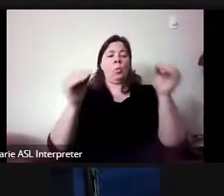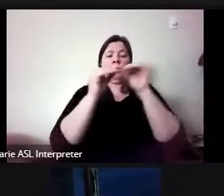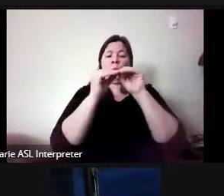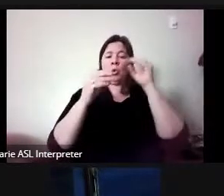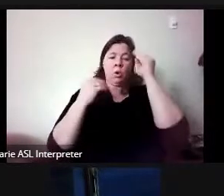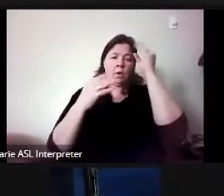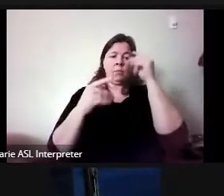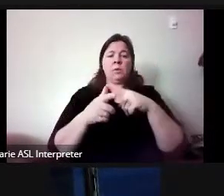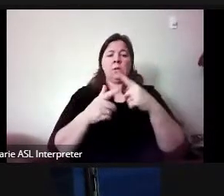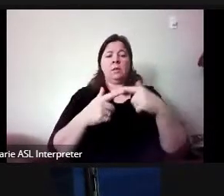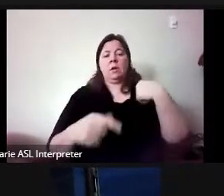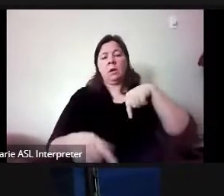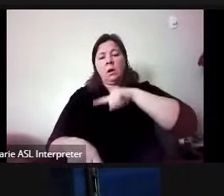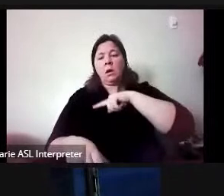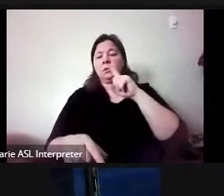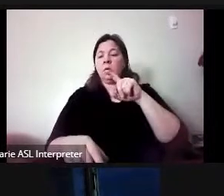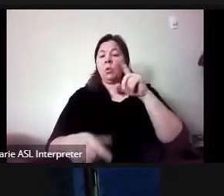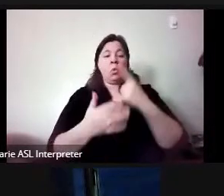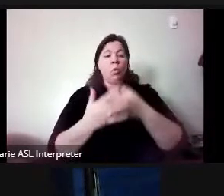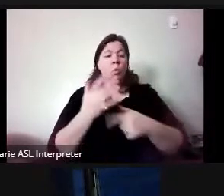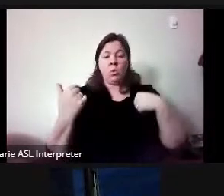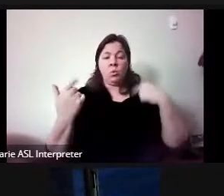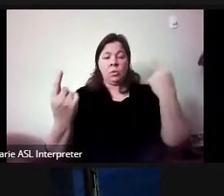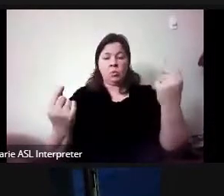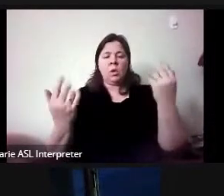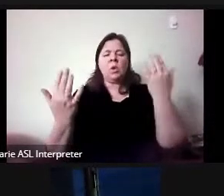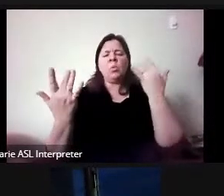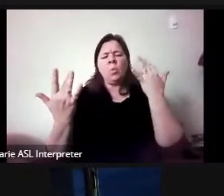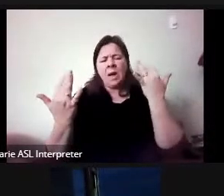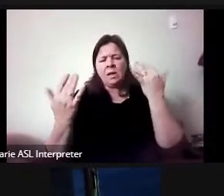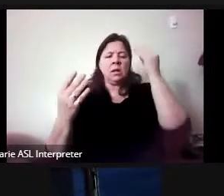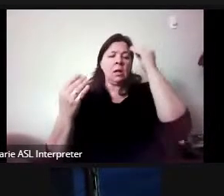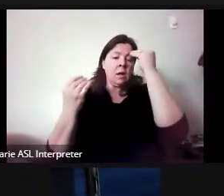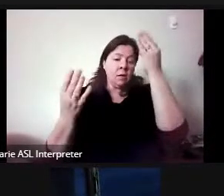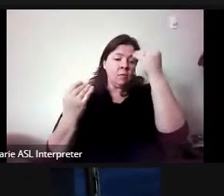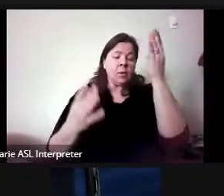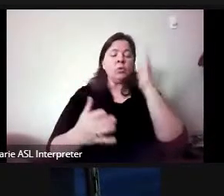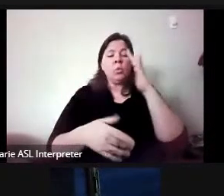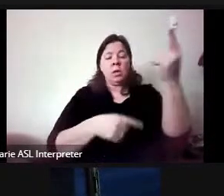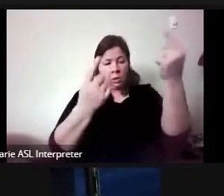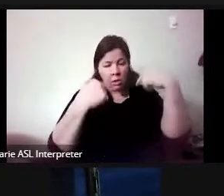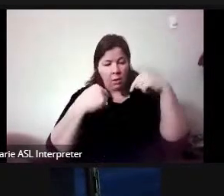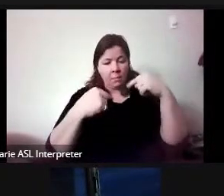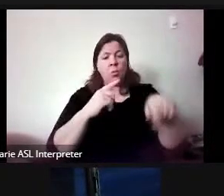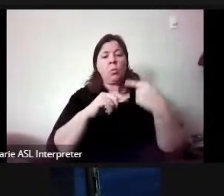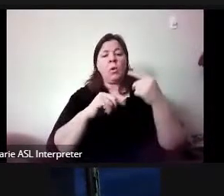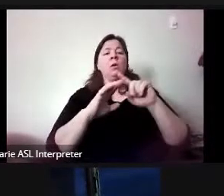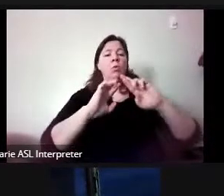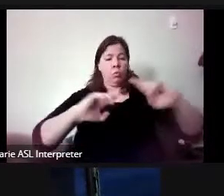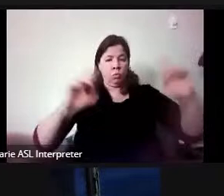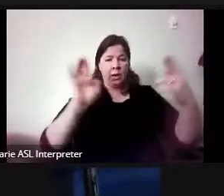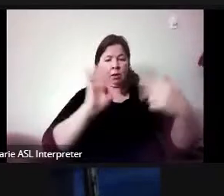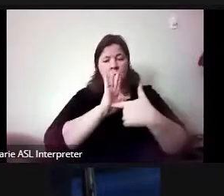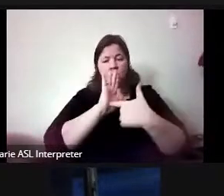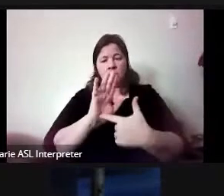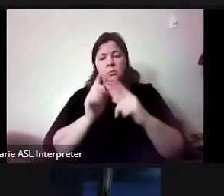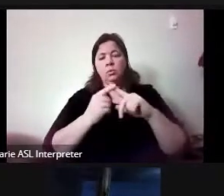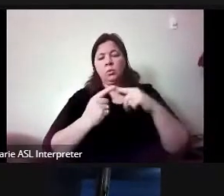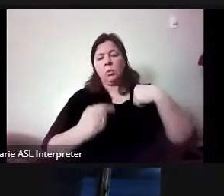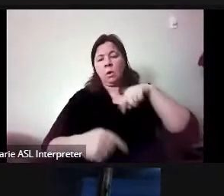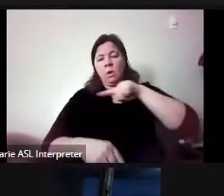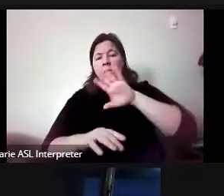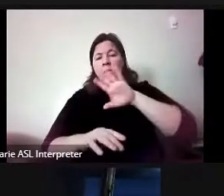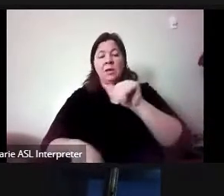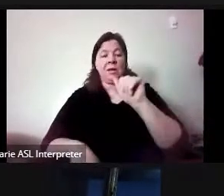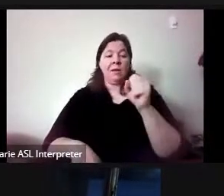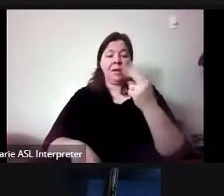all we have to do, guys, is just wait. Information will be coming when it is ready to be revealed to us. And we know that Ash has